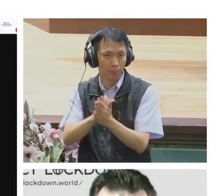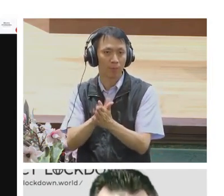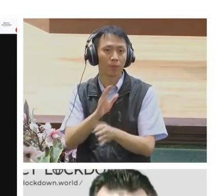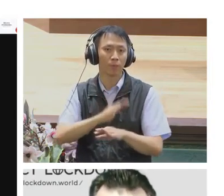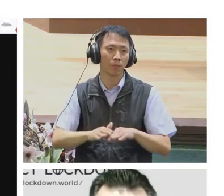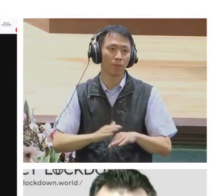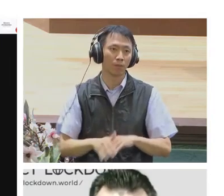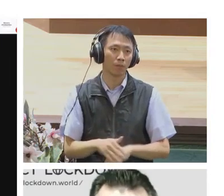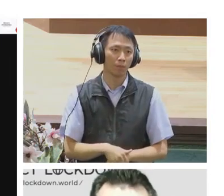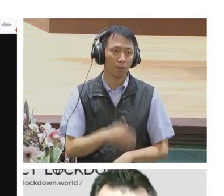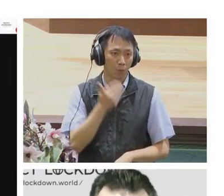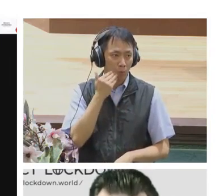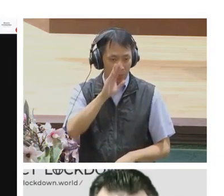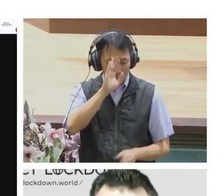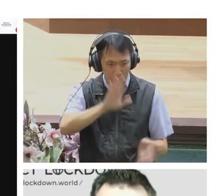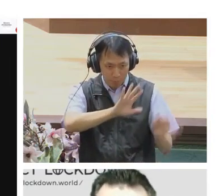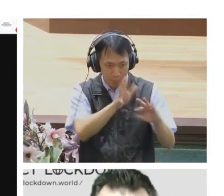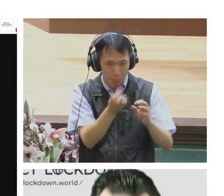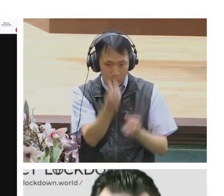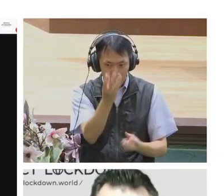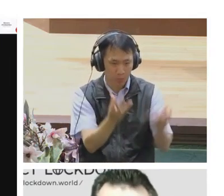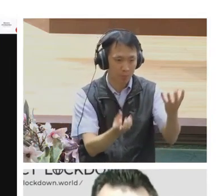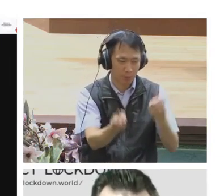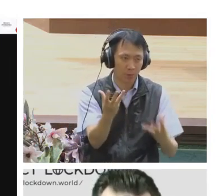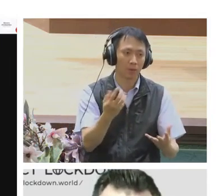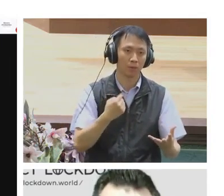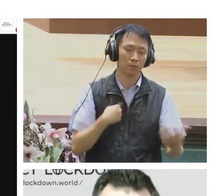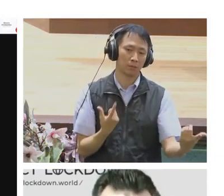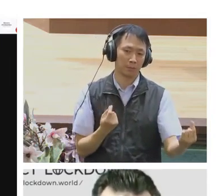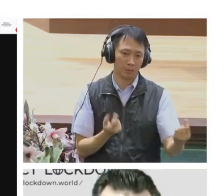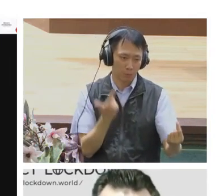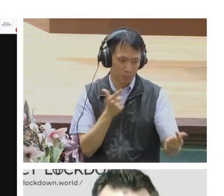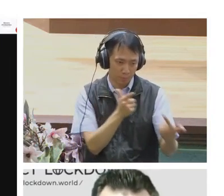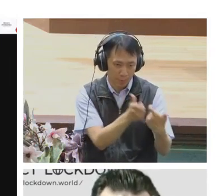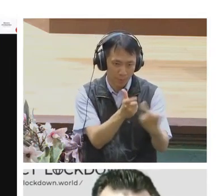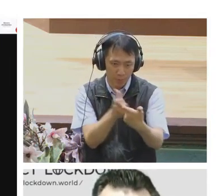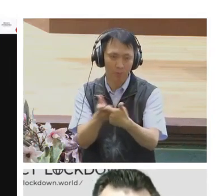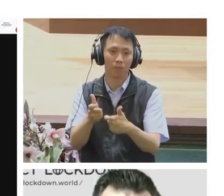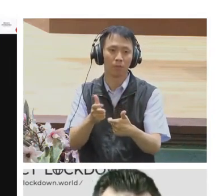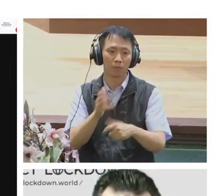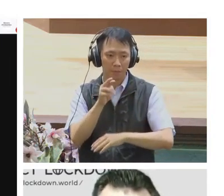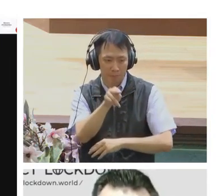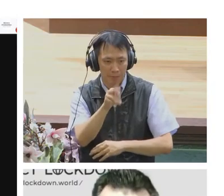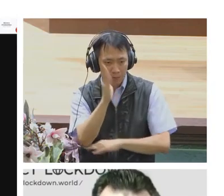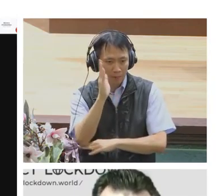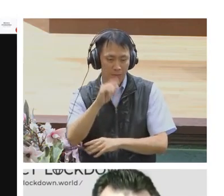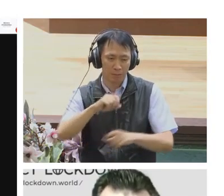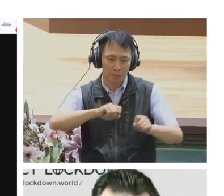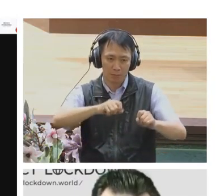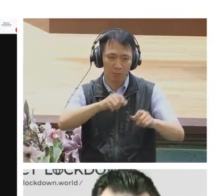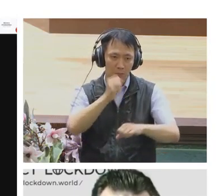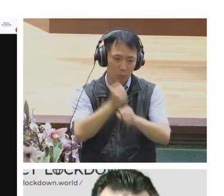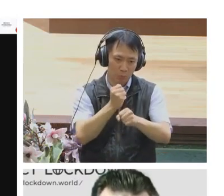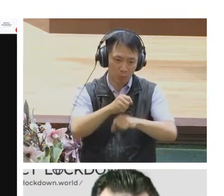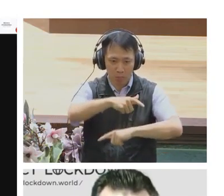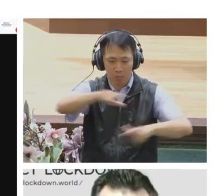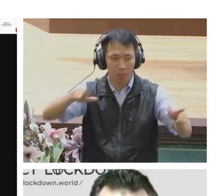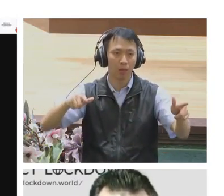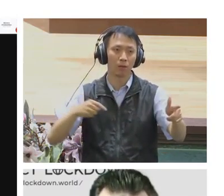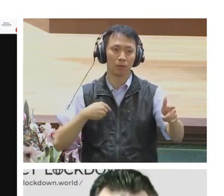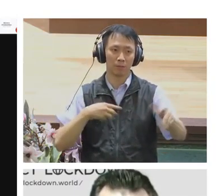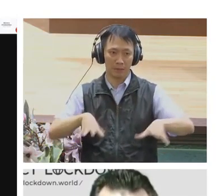hit, the kind of measures that governments have done has been very different. So I think when the pandemic very first hit, we had what we